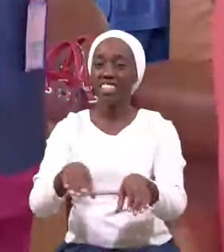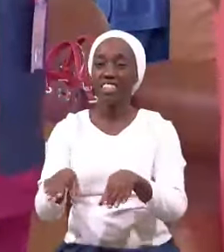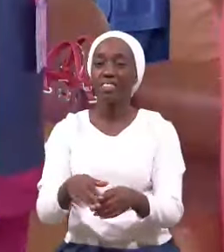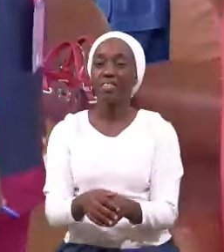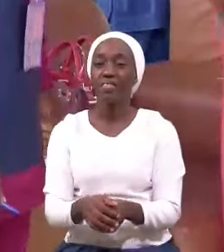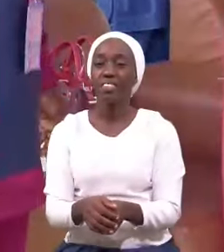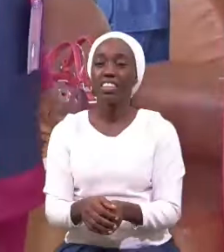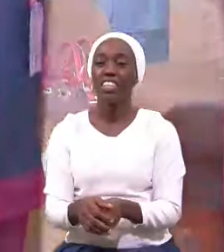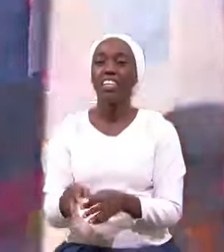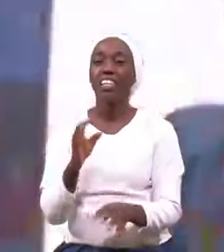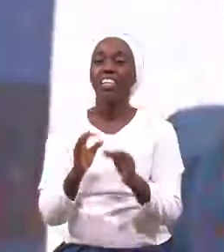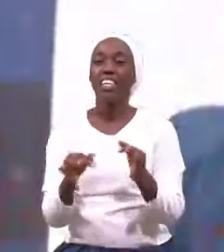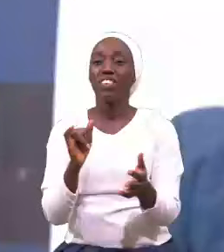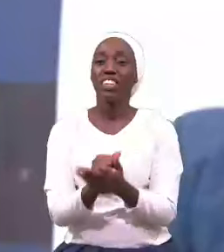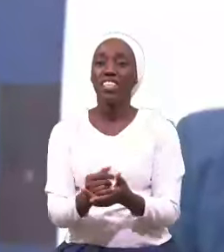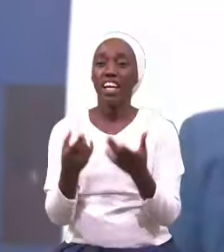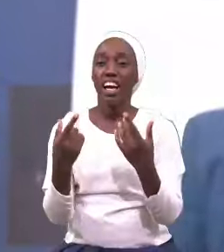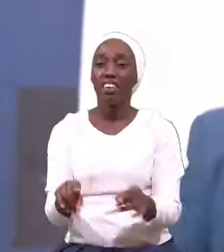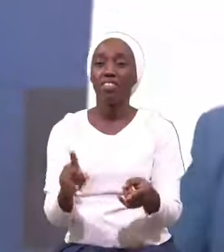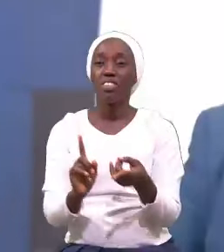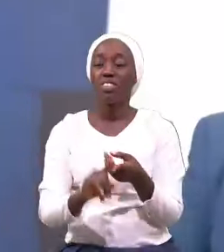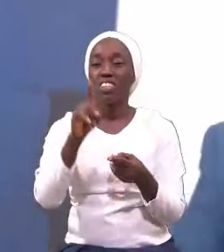If that is happening to me, Cameroon.